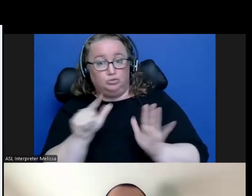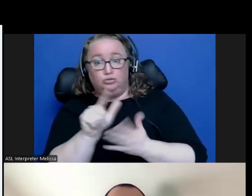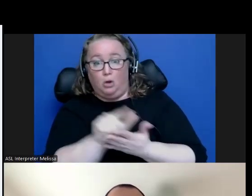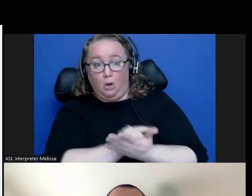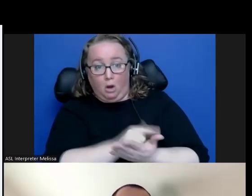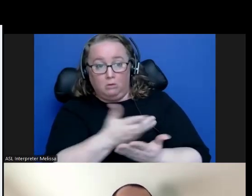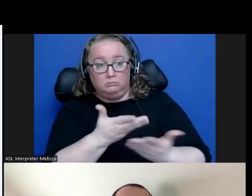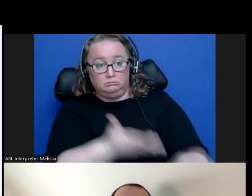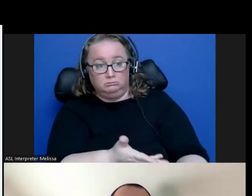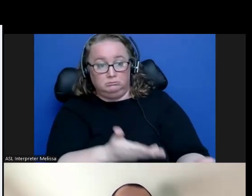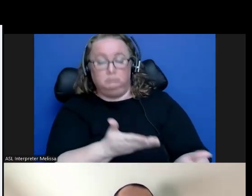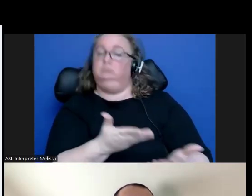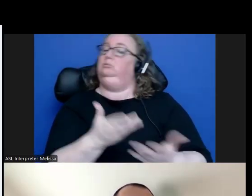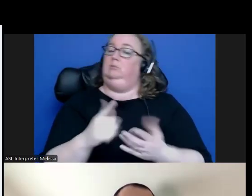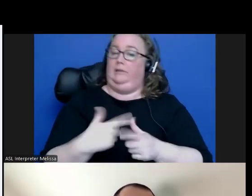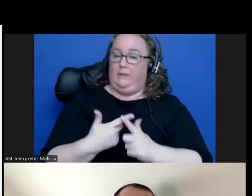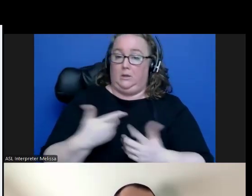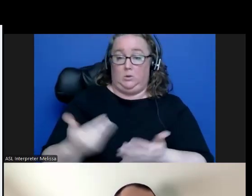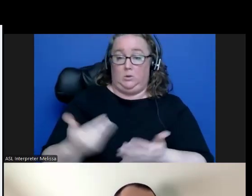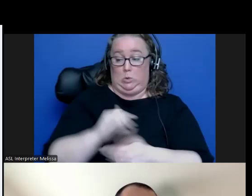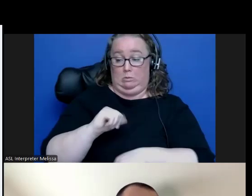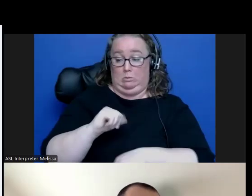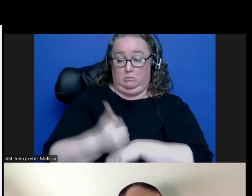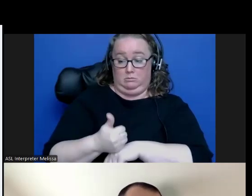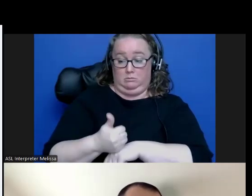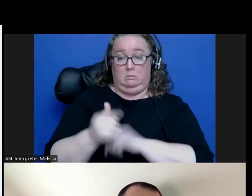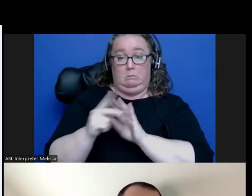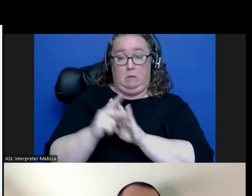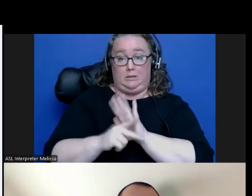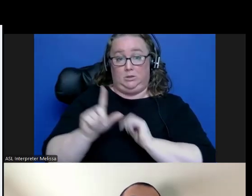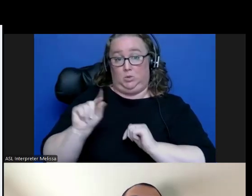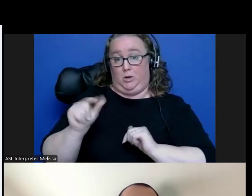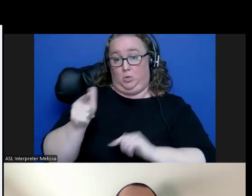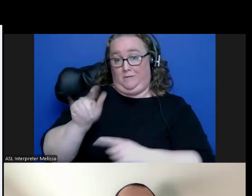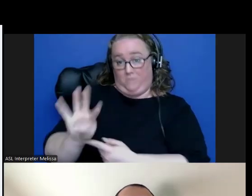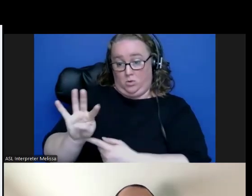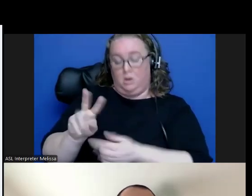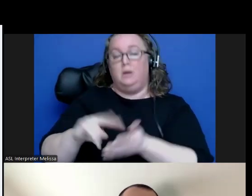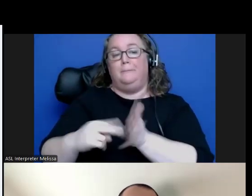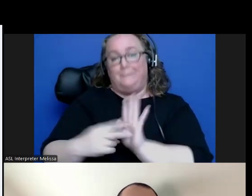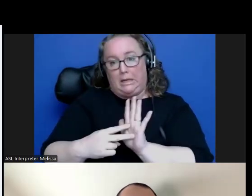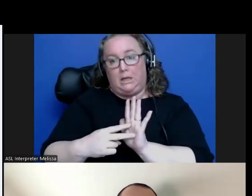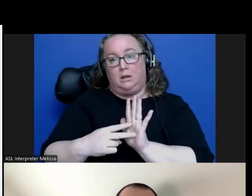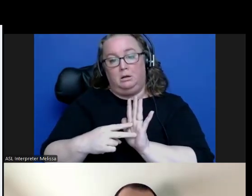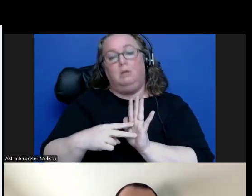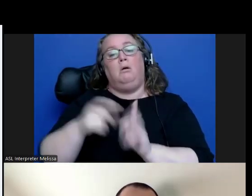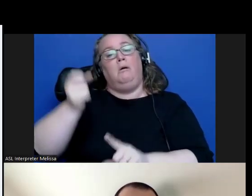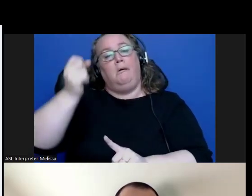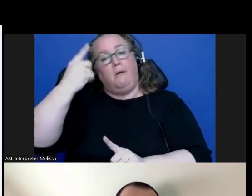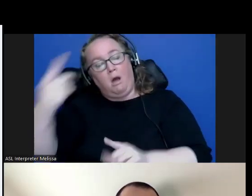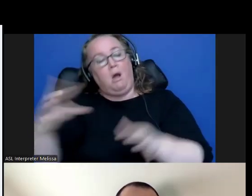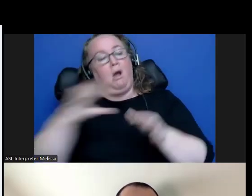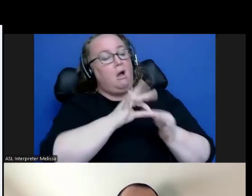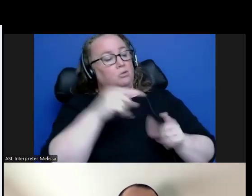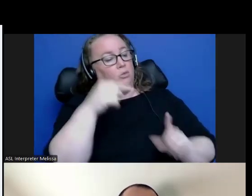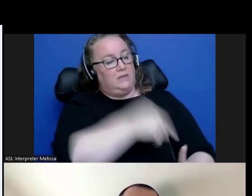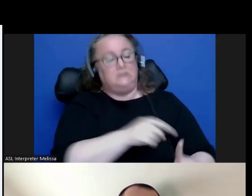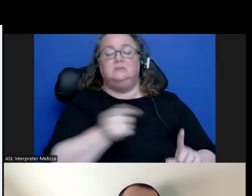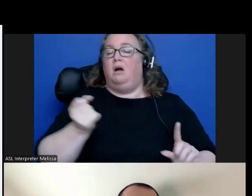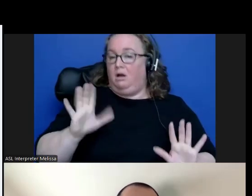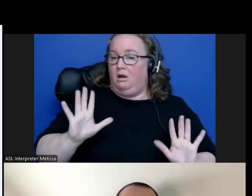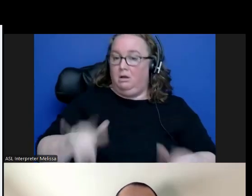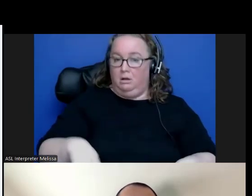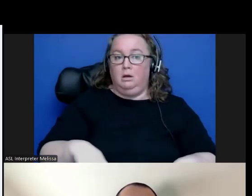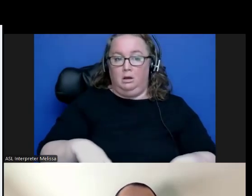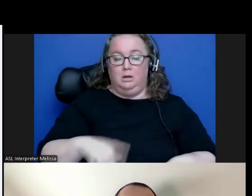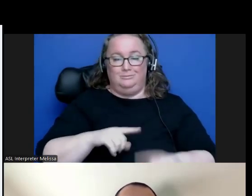and when the new policy came into place in July 2024, that it would reflect that new compliant policy.